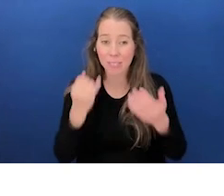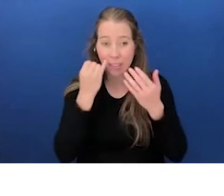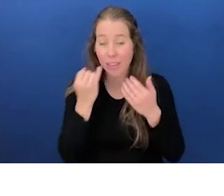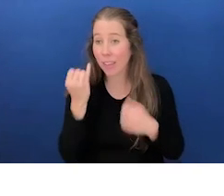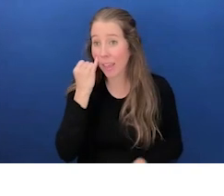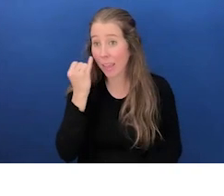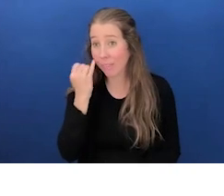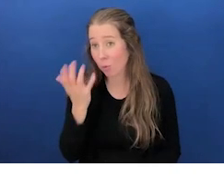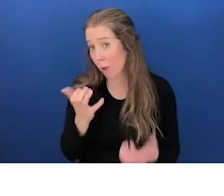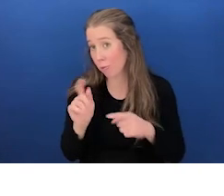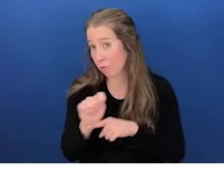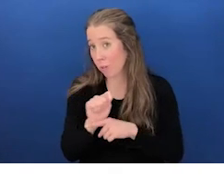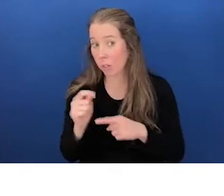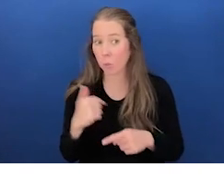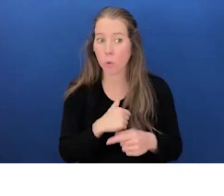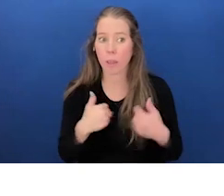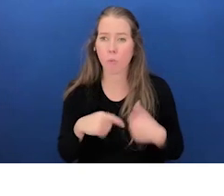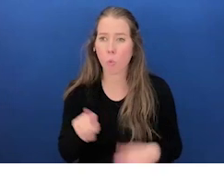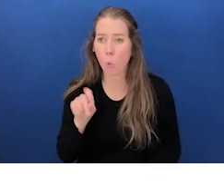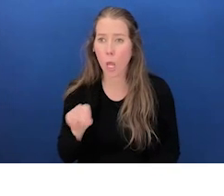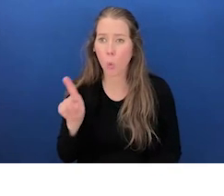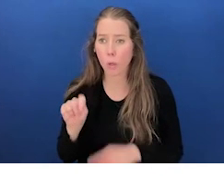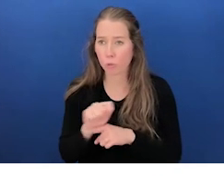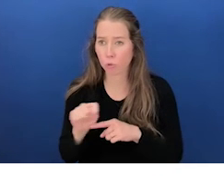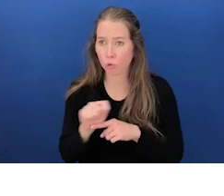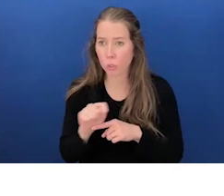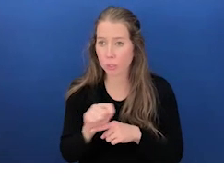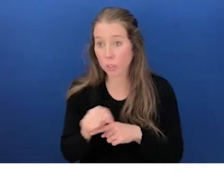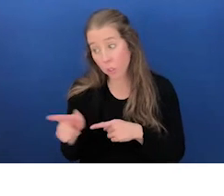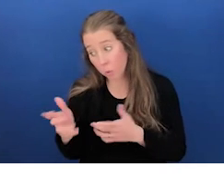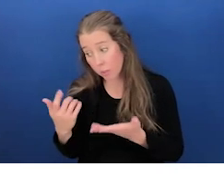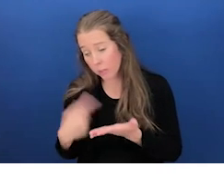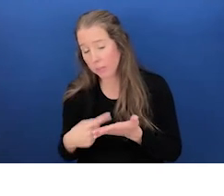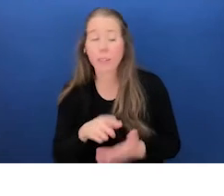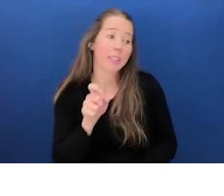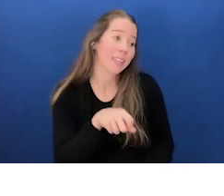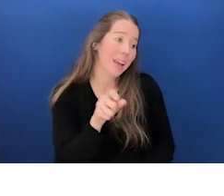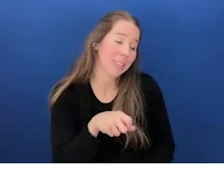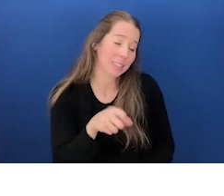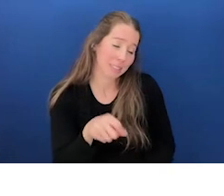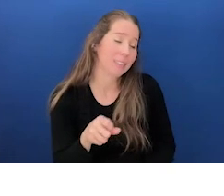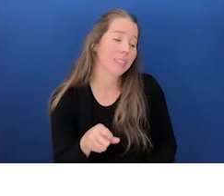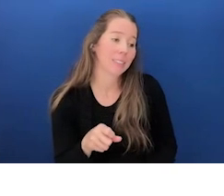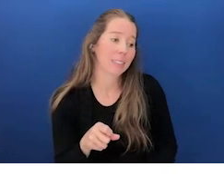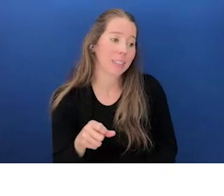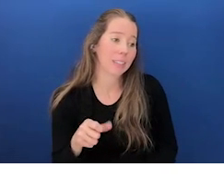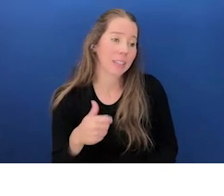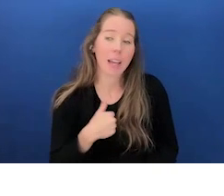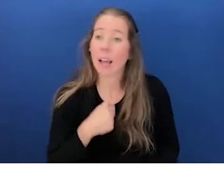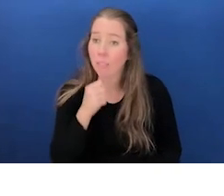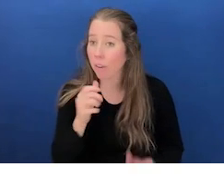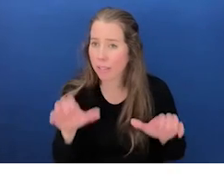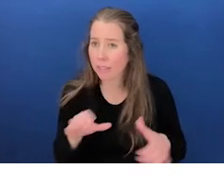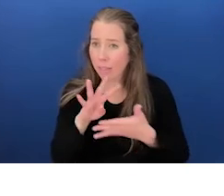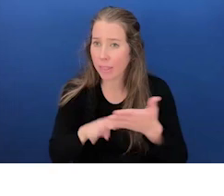training. We do one-on-one trainings as well, right, Evie? You want to? Yes, we do. We have, I have not done the